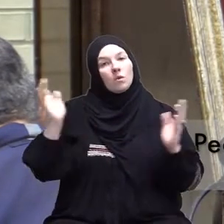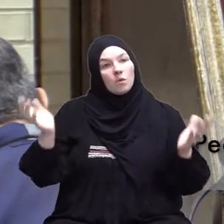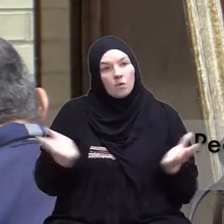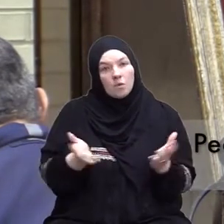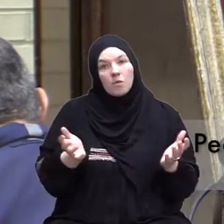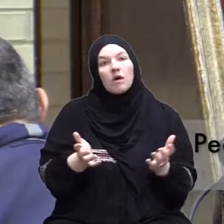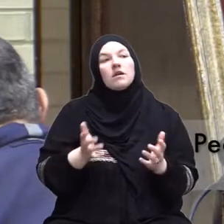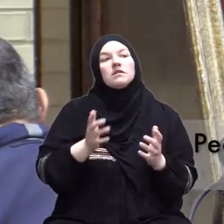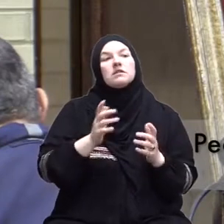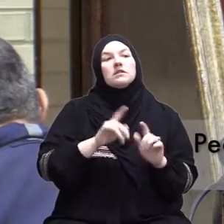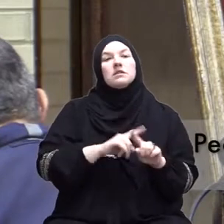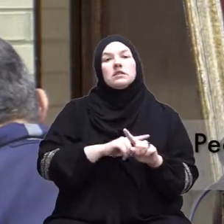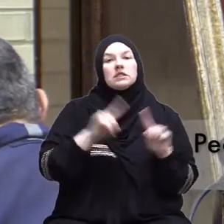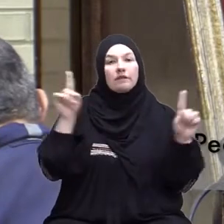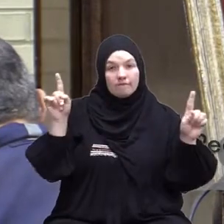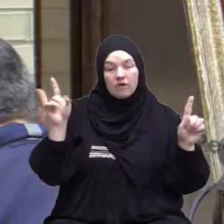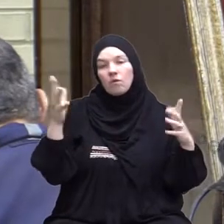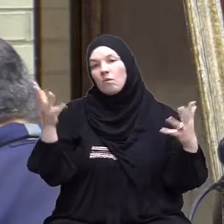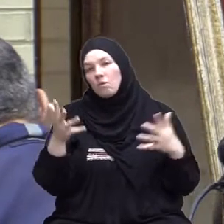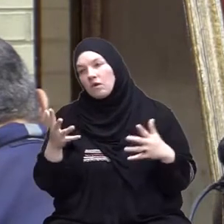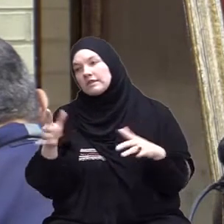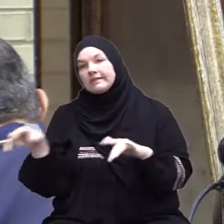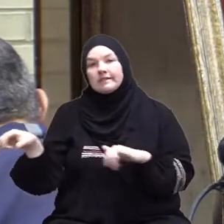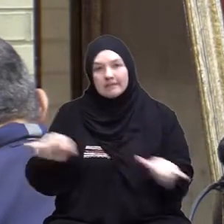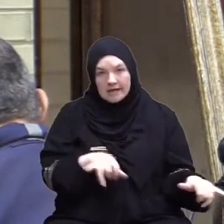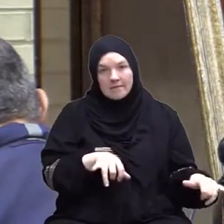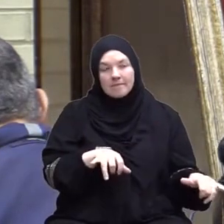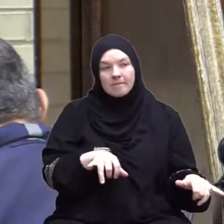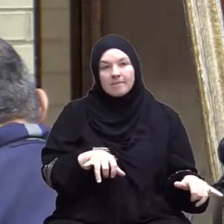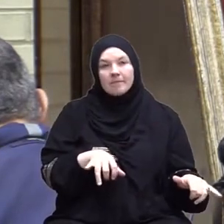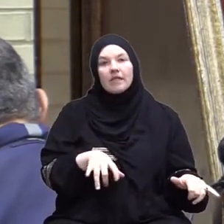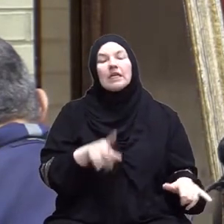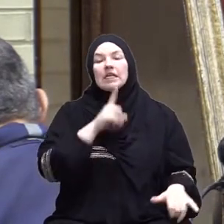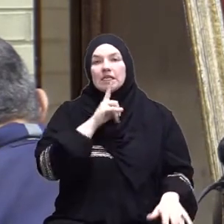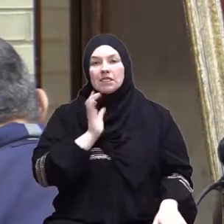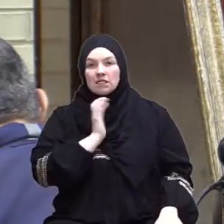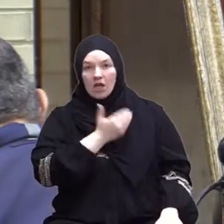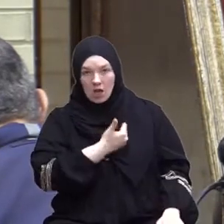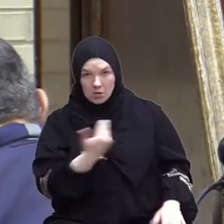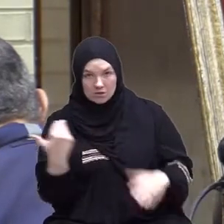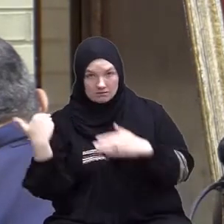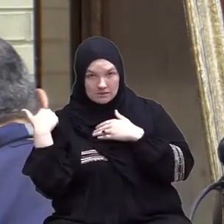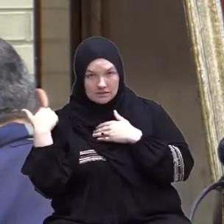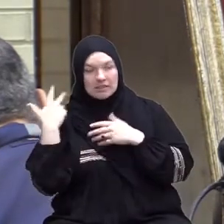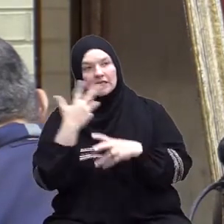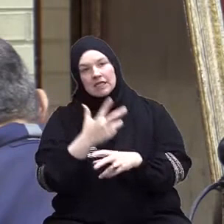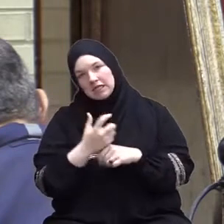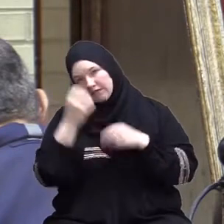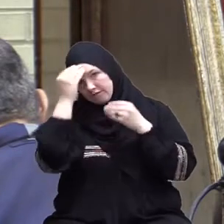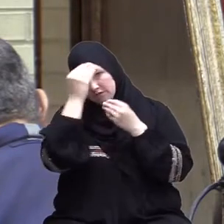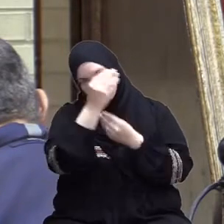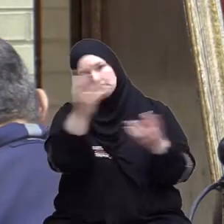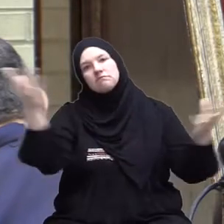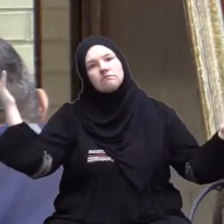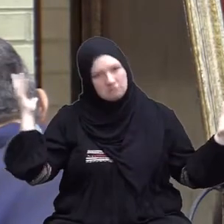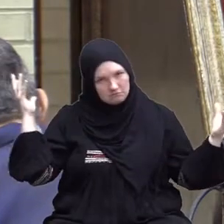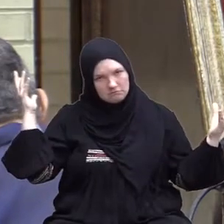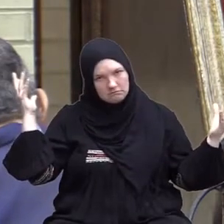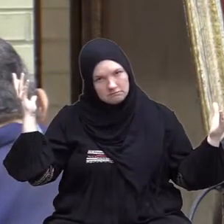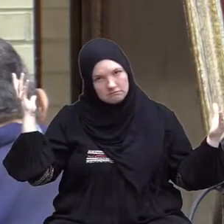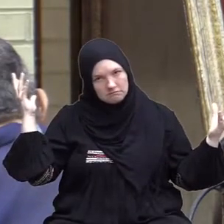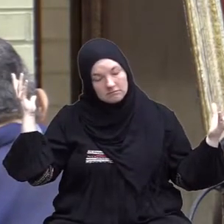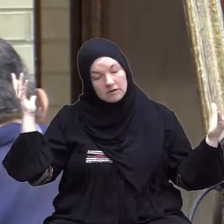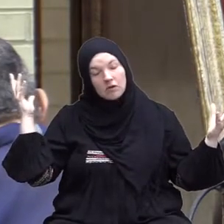is musaddiqan and what is not, the onus is on us to to get the information out. Then